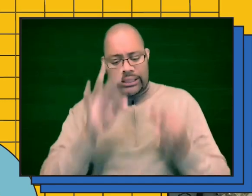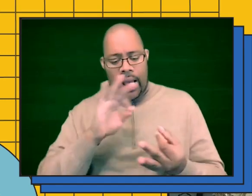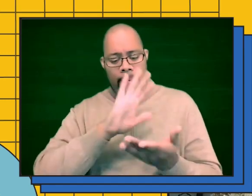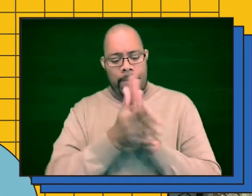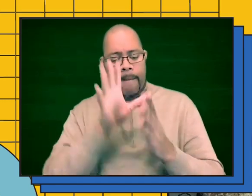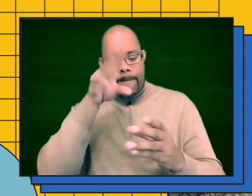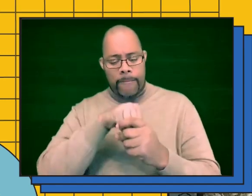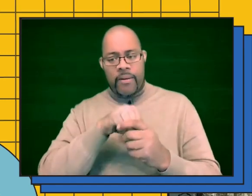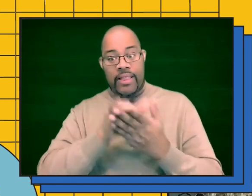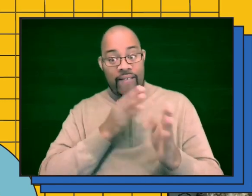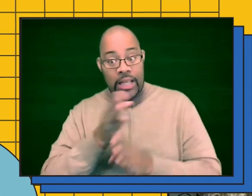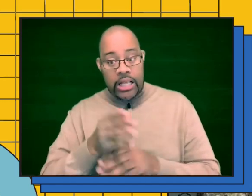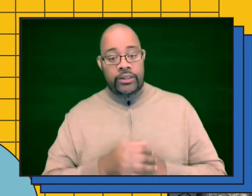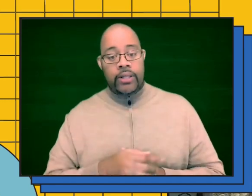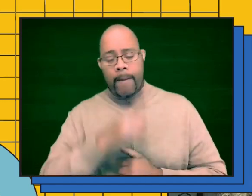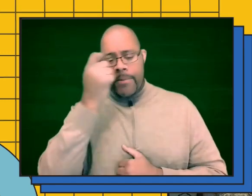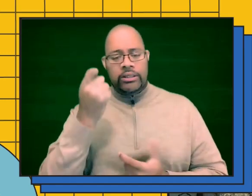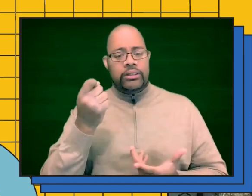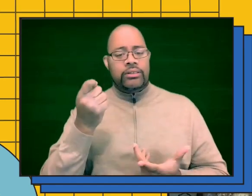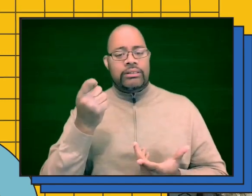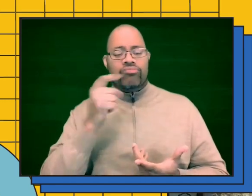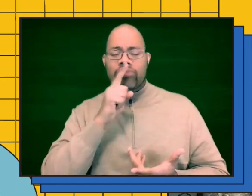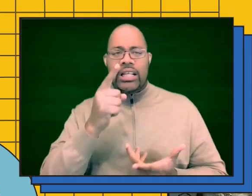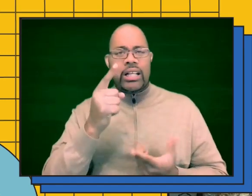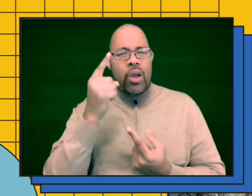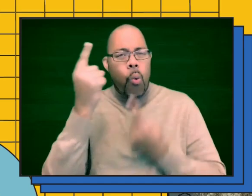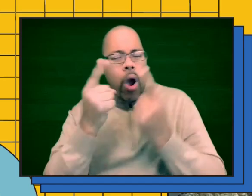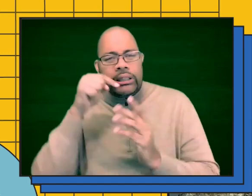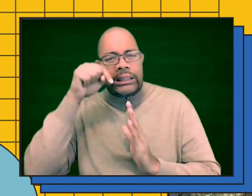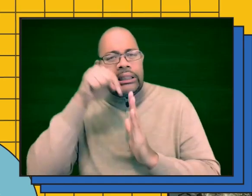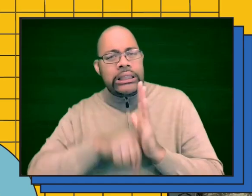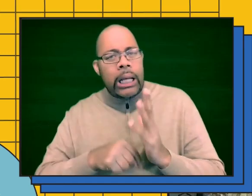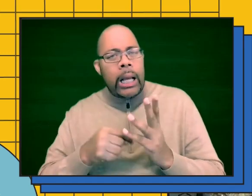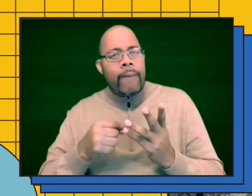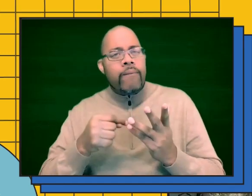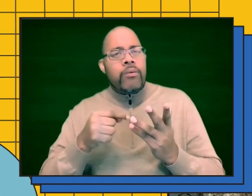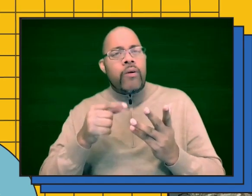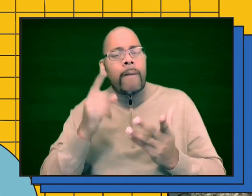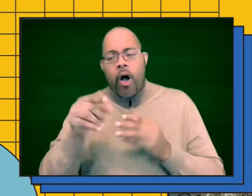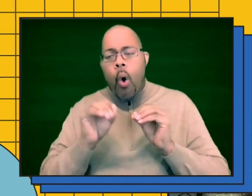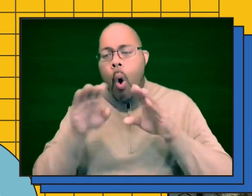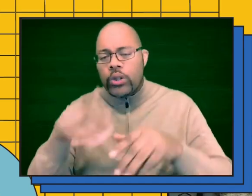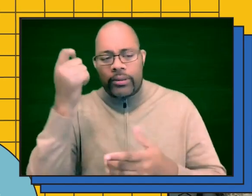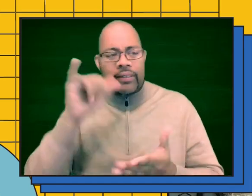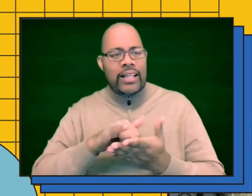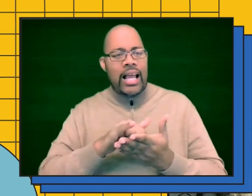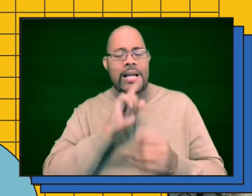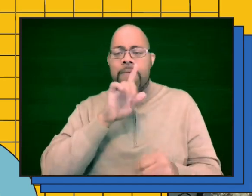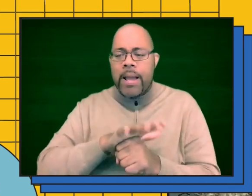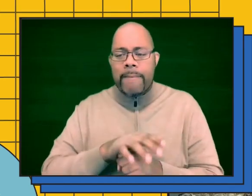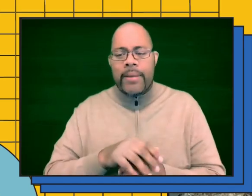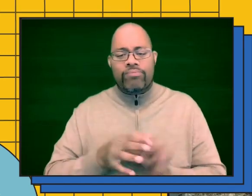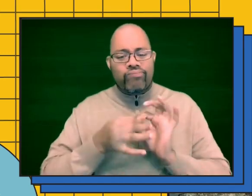all chose to be a part of the fields that you're in because of a deep wonder for the ocean, because of a